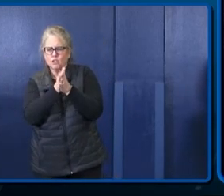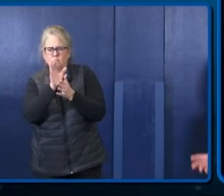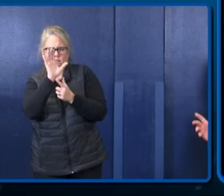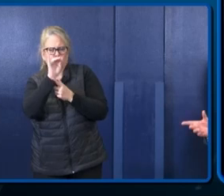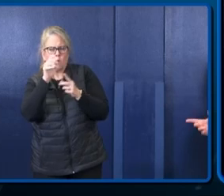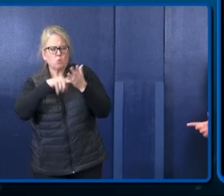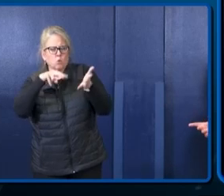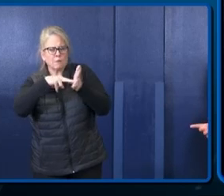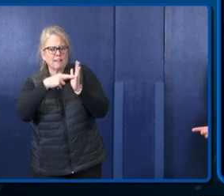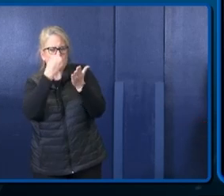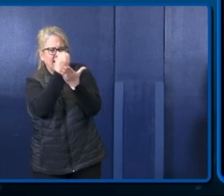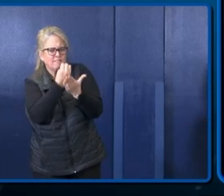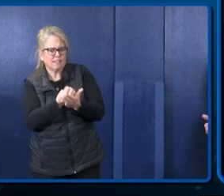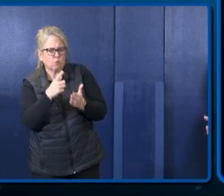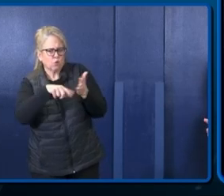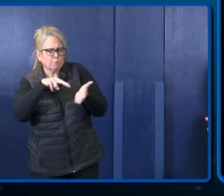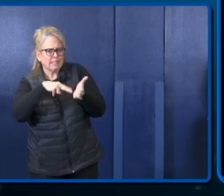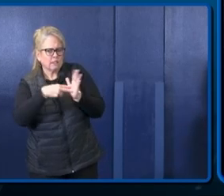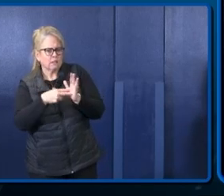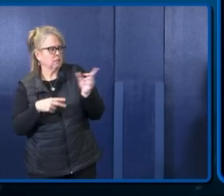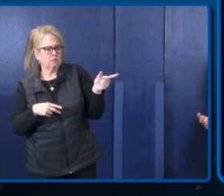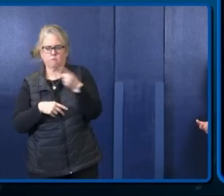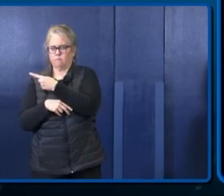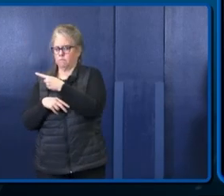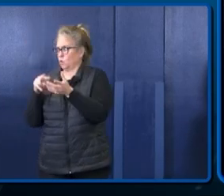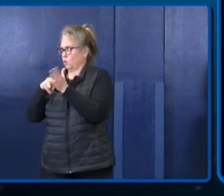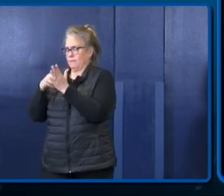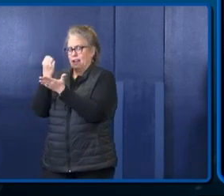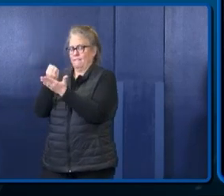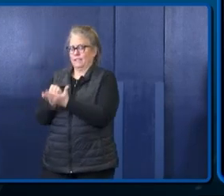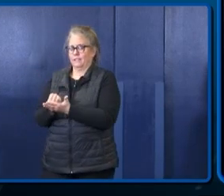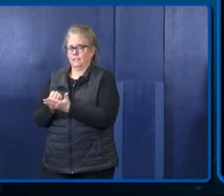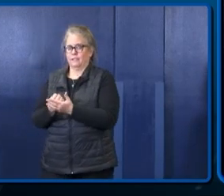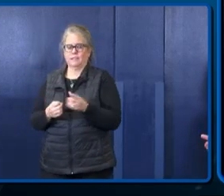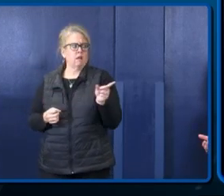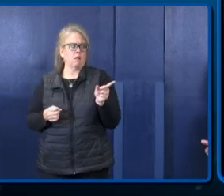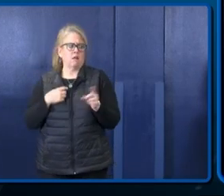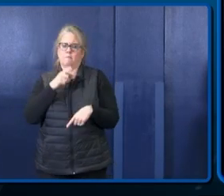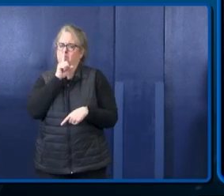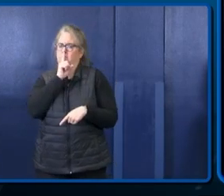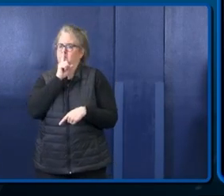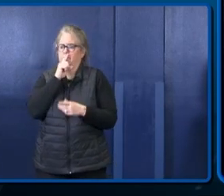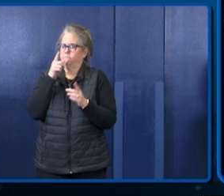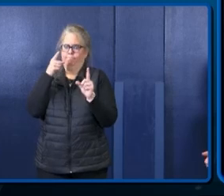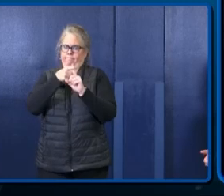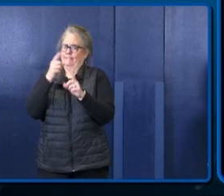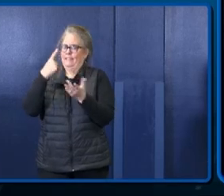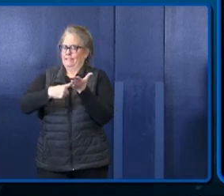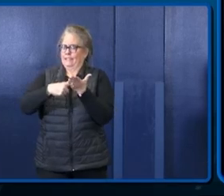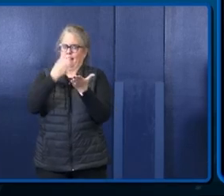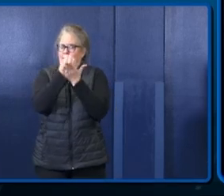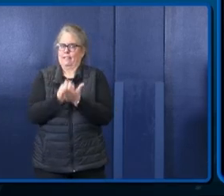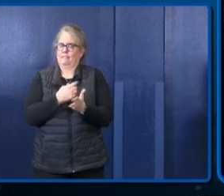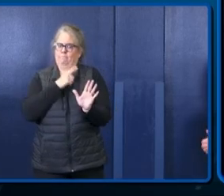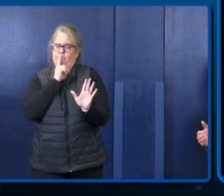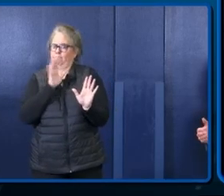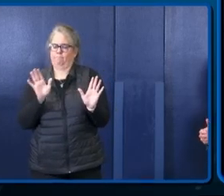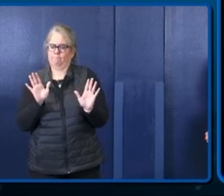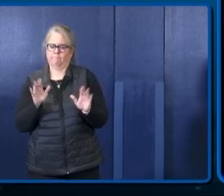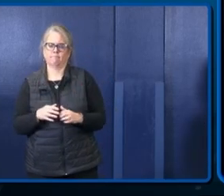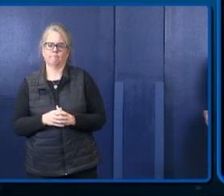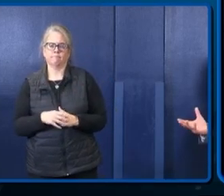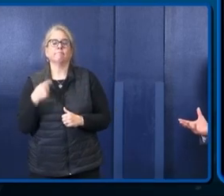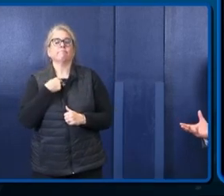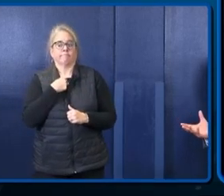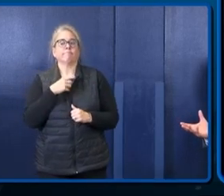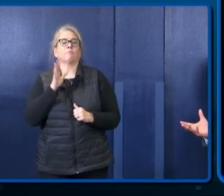Yeah, so you're asking about evidence. I'm not going to talk about that. We'll talk about evidence presentation when we get to those settings in this case. I think there